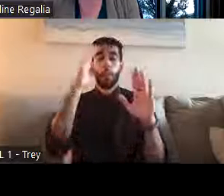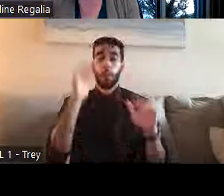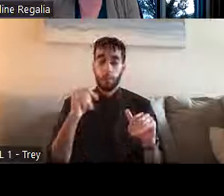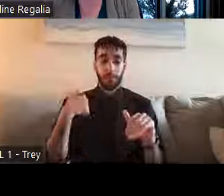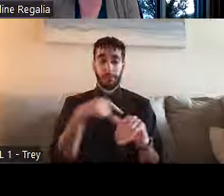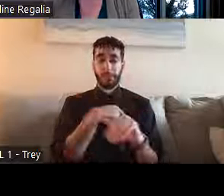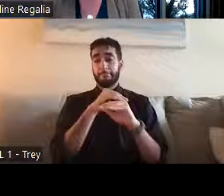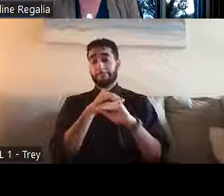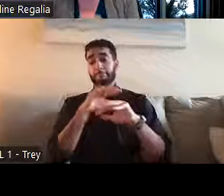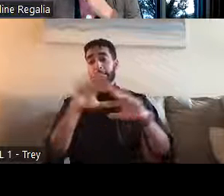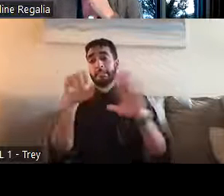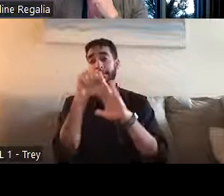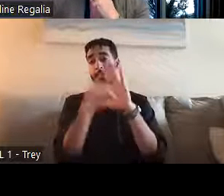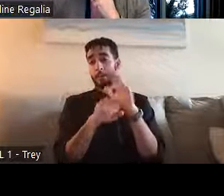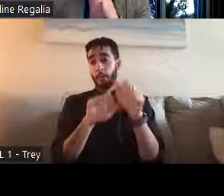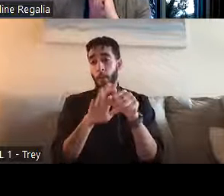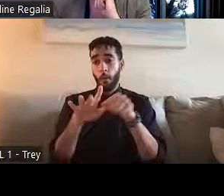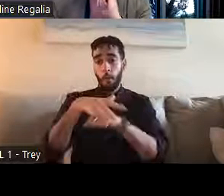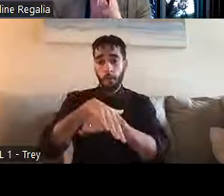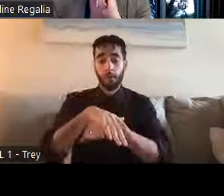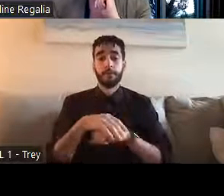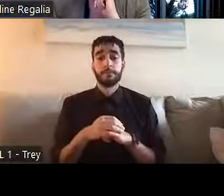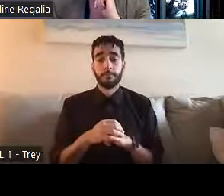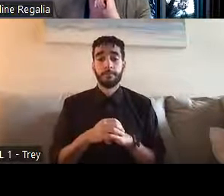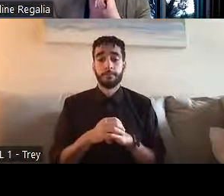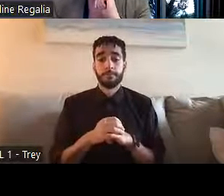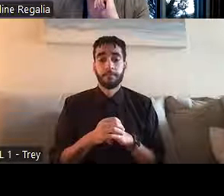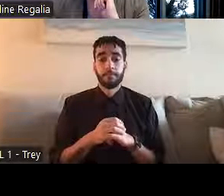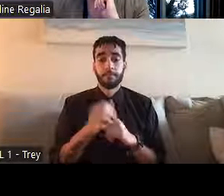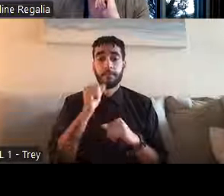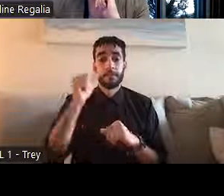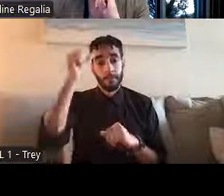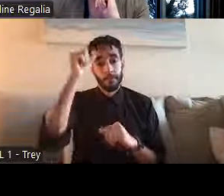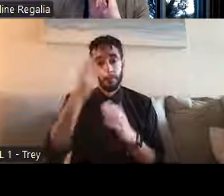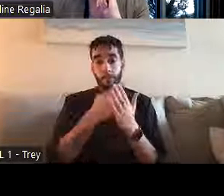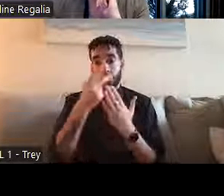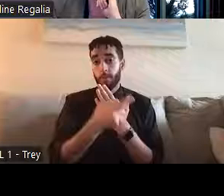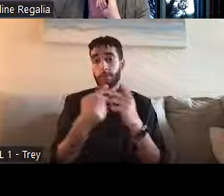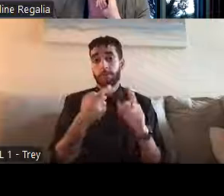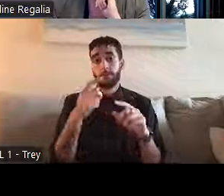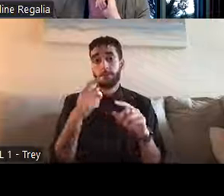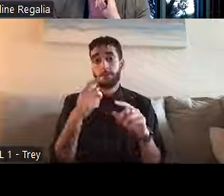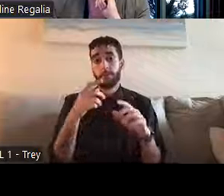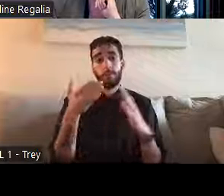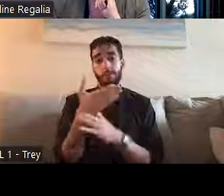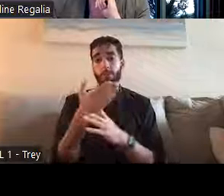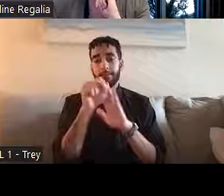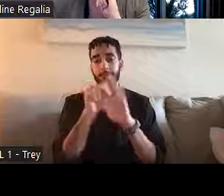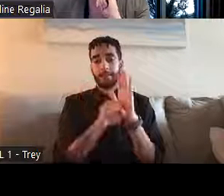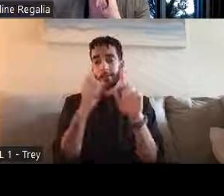by building the dementia capability of adult day programs throughout the state. Next slide.